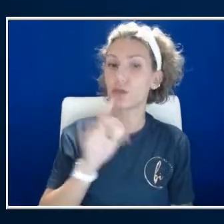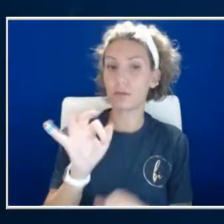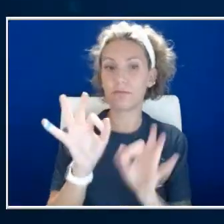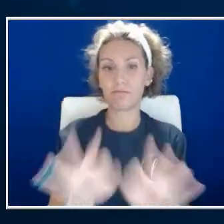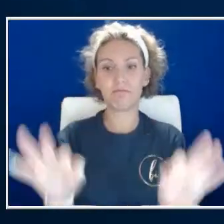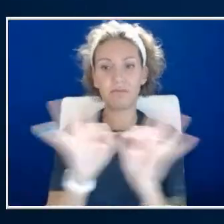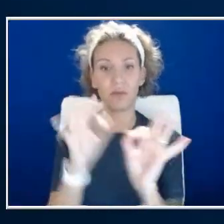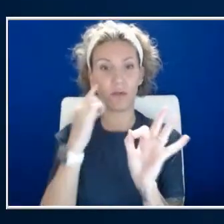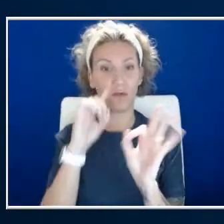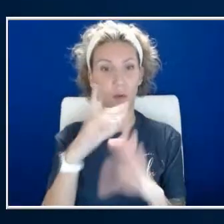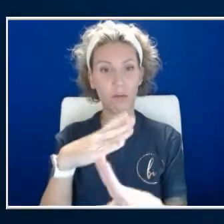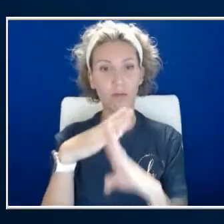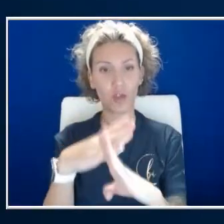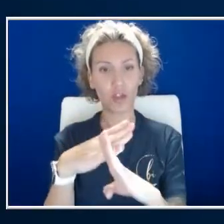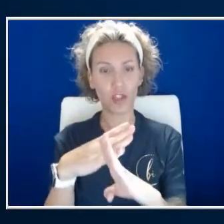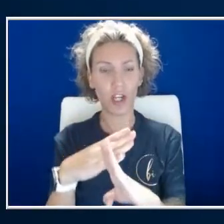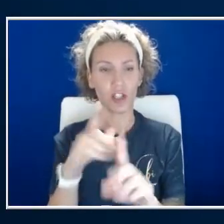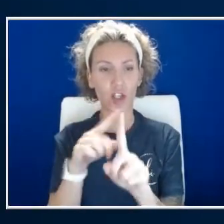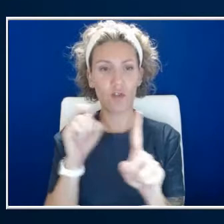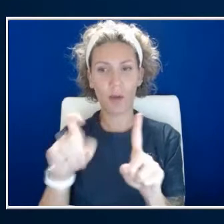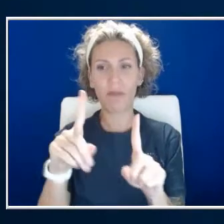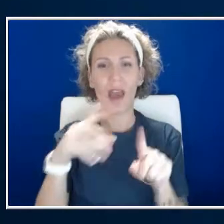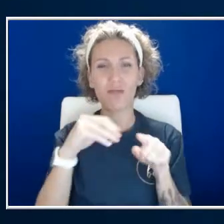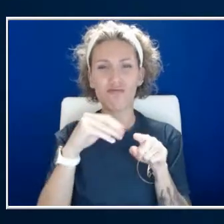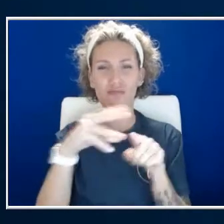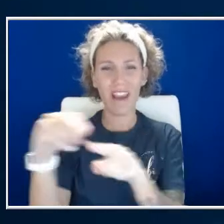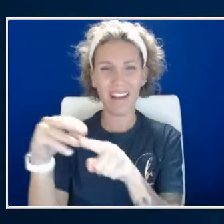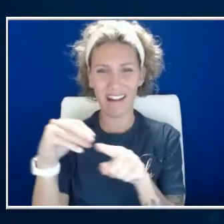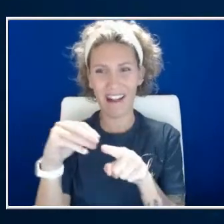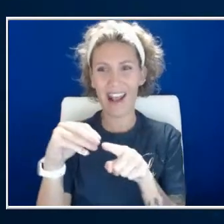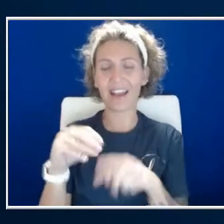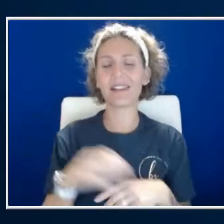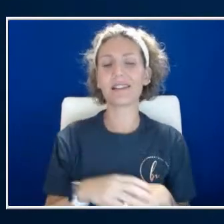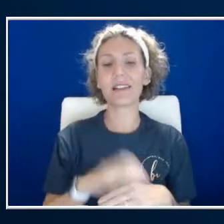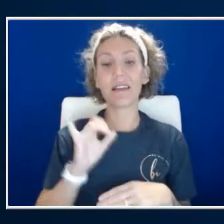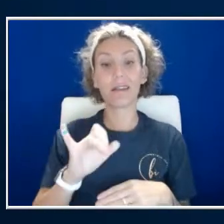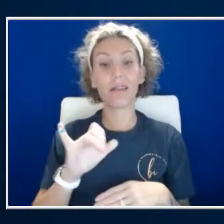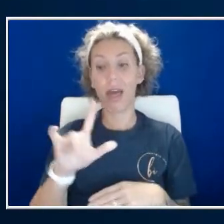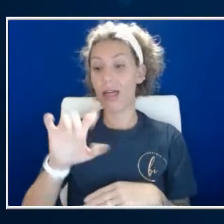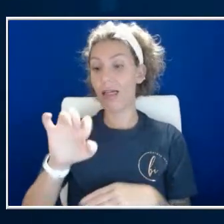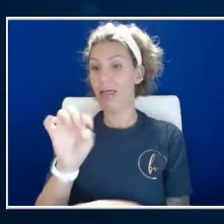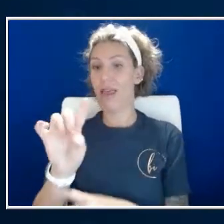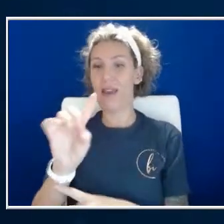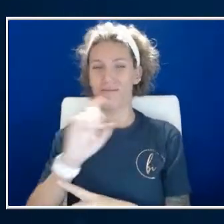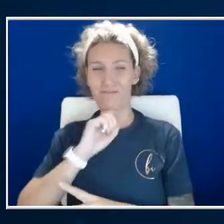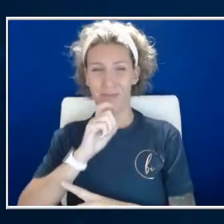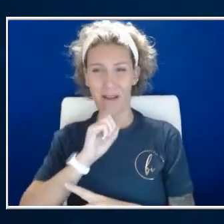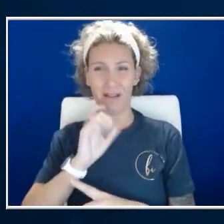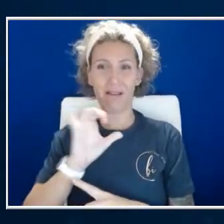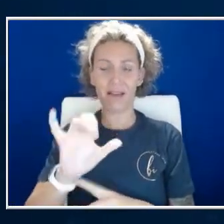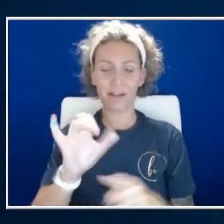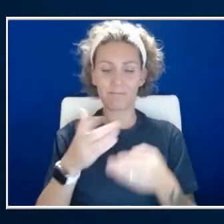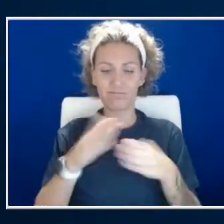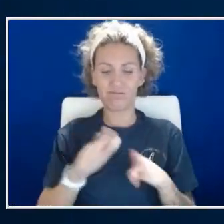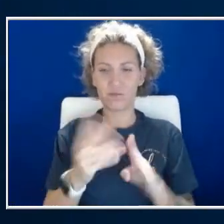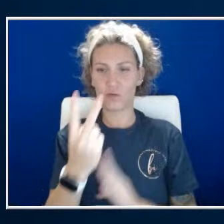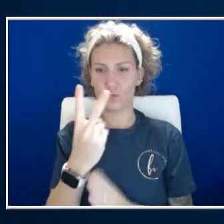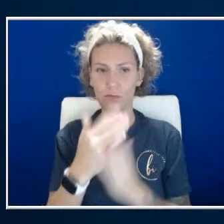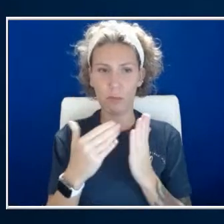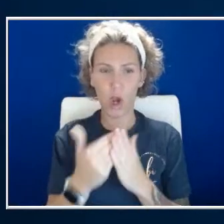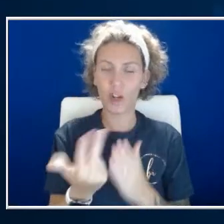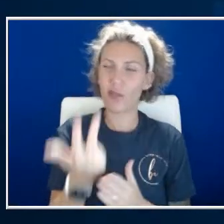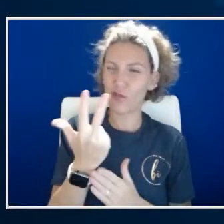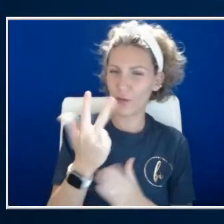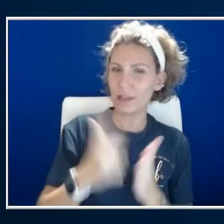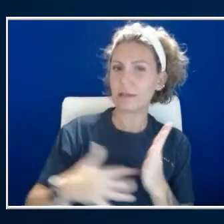the ionizing radiation. And these lead systems that we wear, they're divided into two pieces, three pieces sometimes, and they can weigh